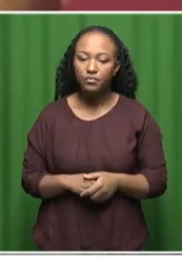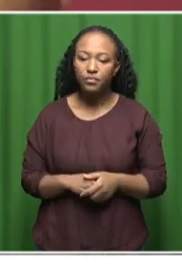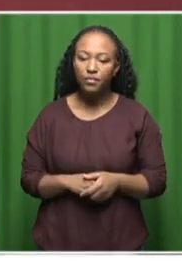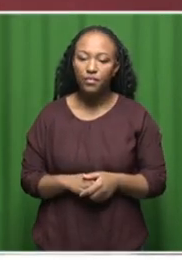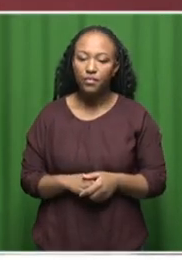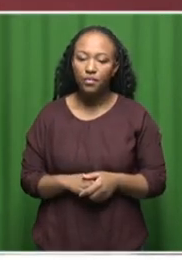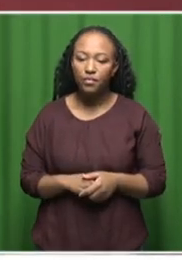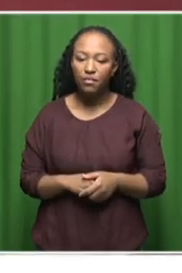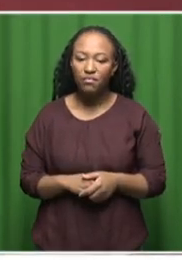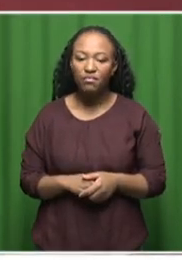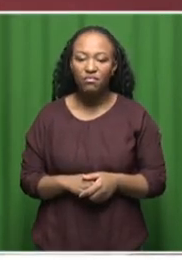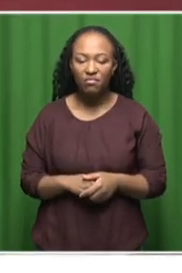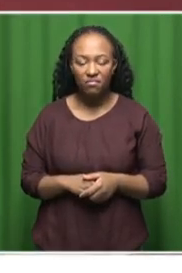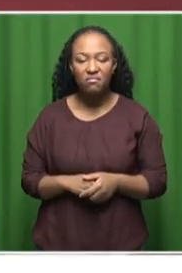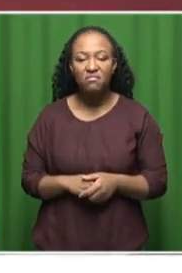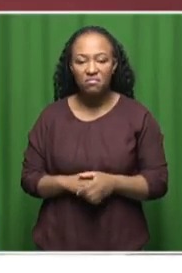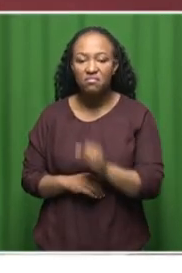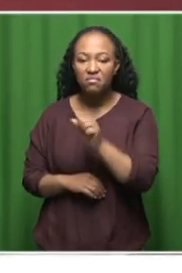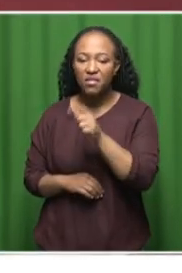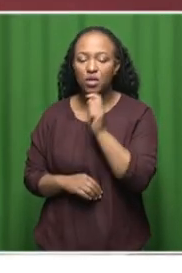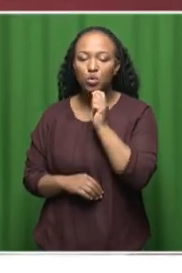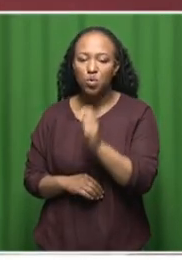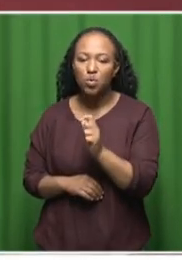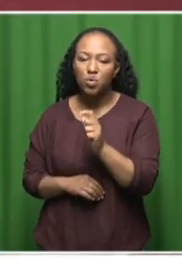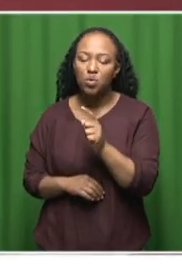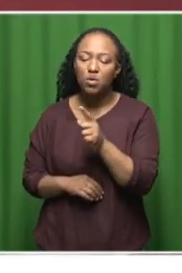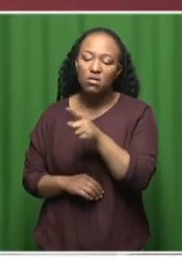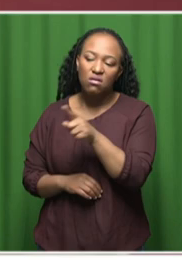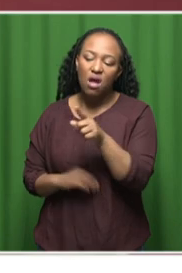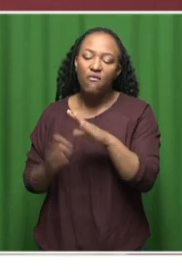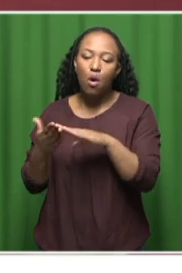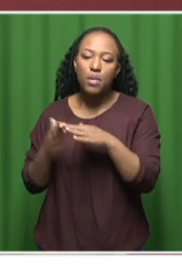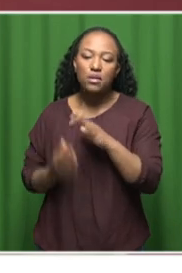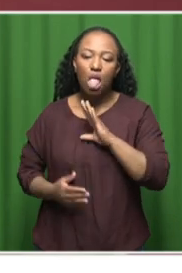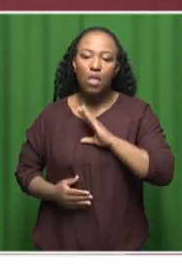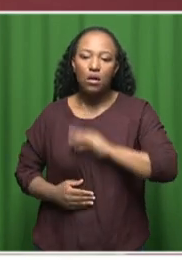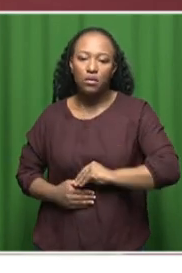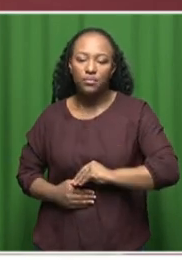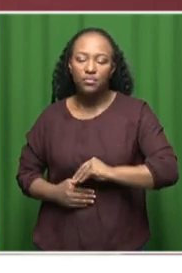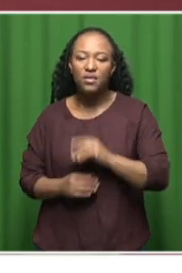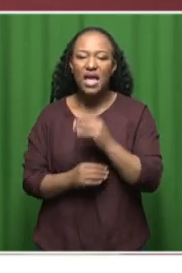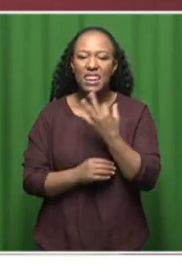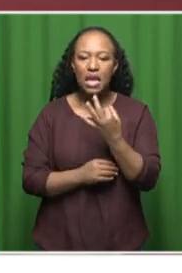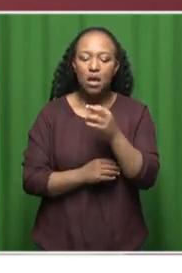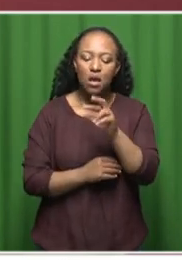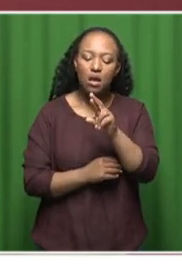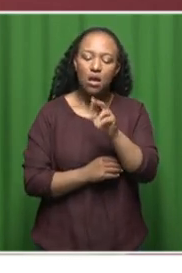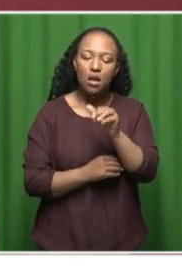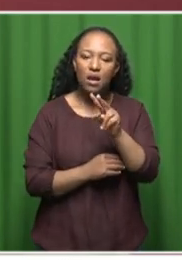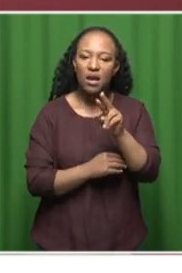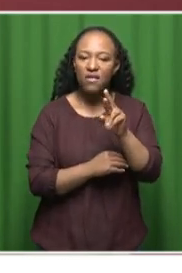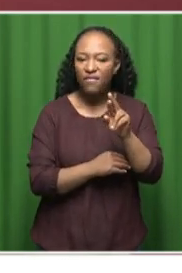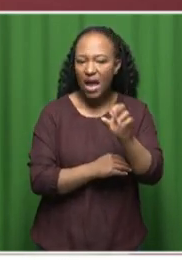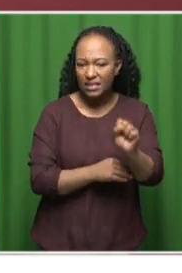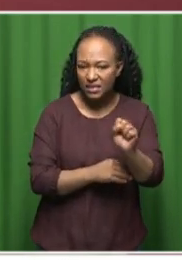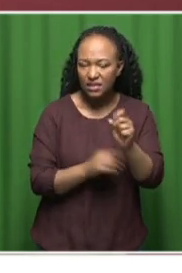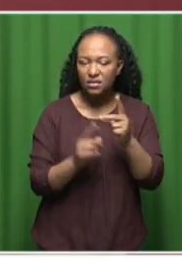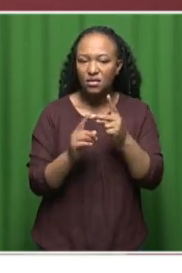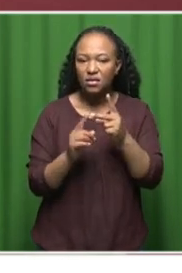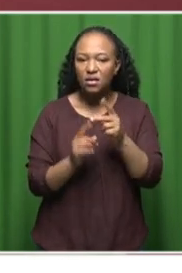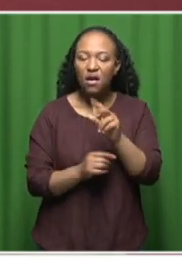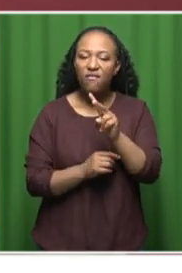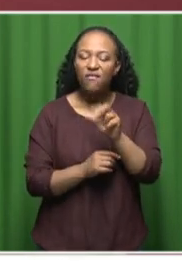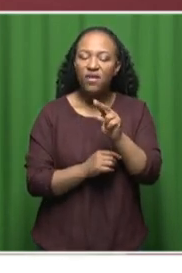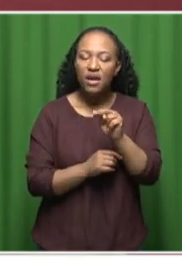really demoralizing. Move from the side of Three Rivers through Vereniging, go your way to Van der